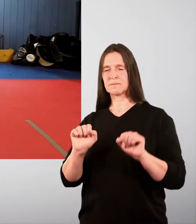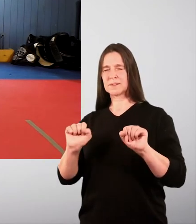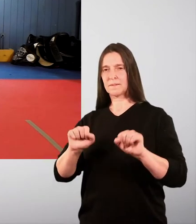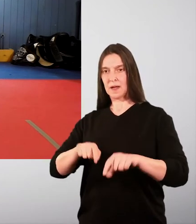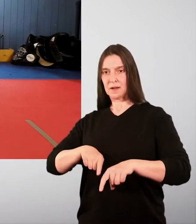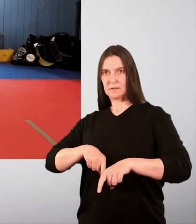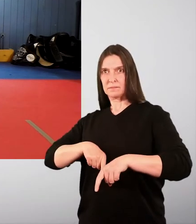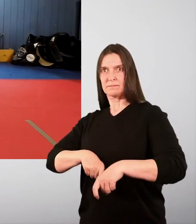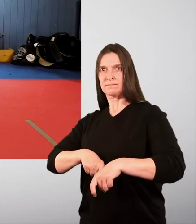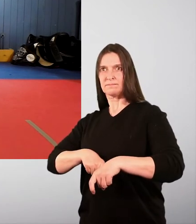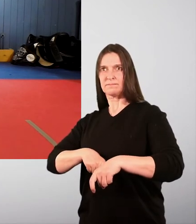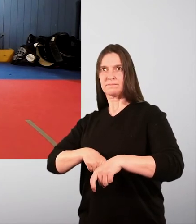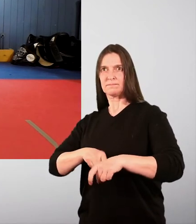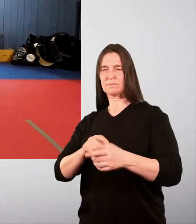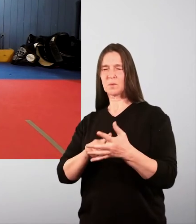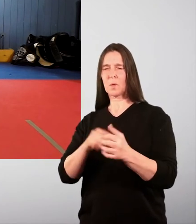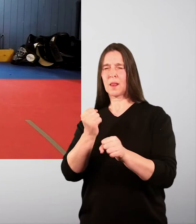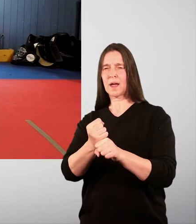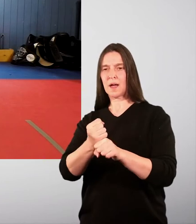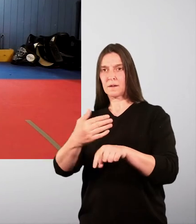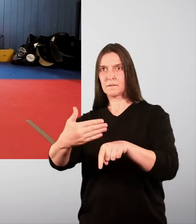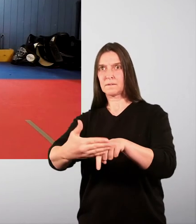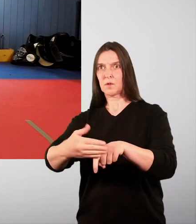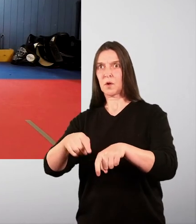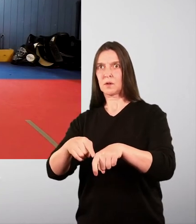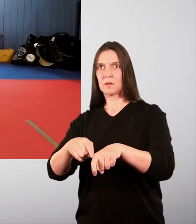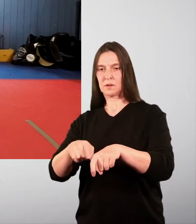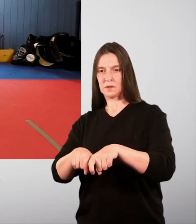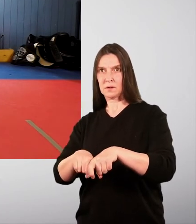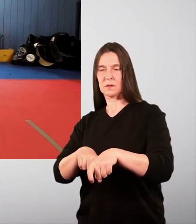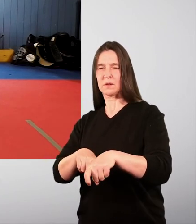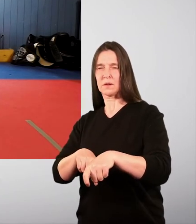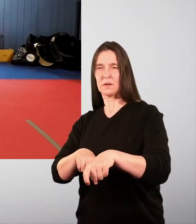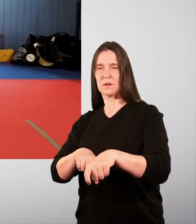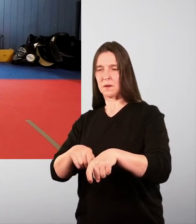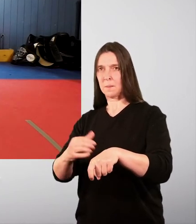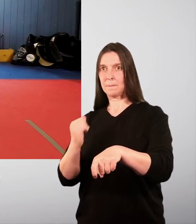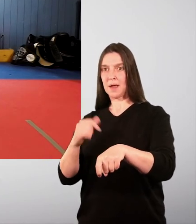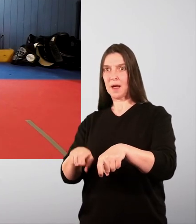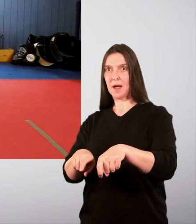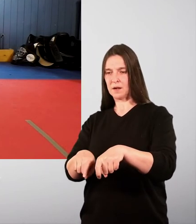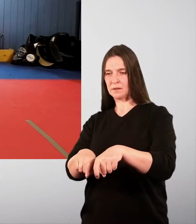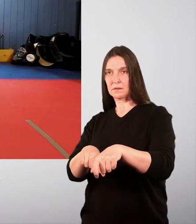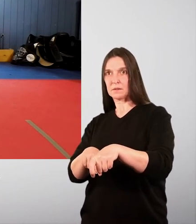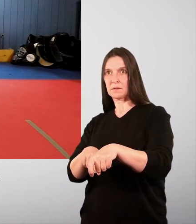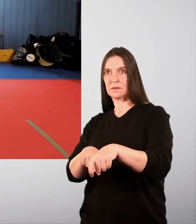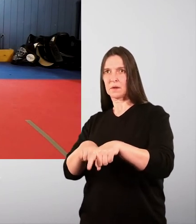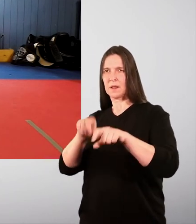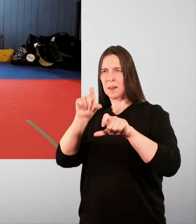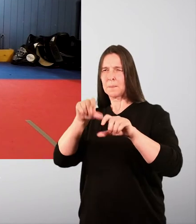apart, because if your attacker pushes you, you'll fall back. The best way to defensive stance is for your left foot